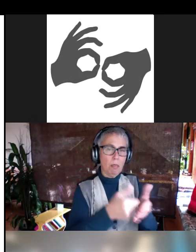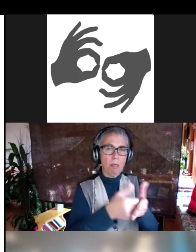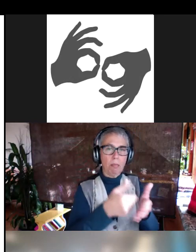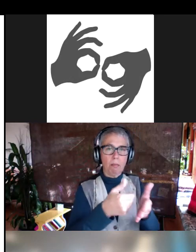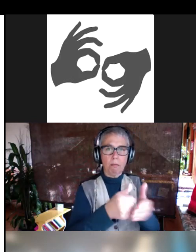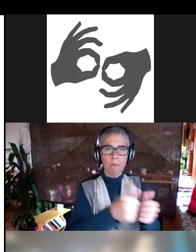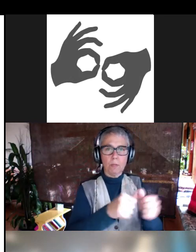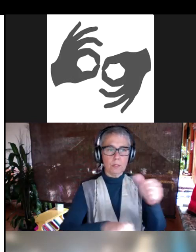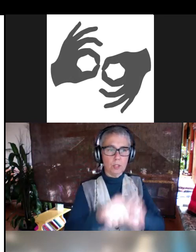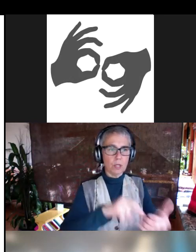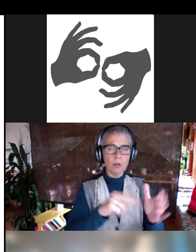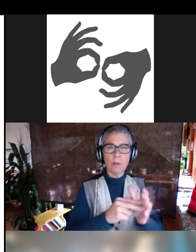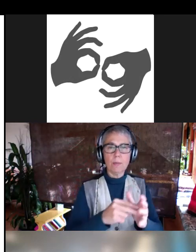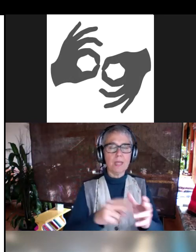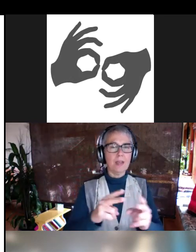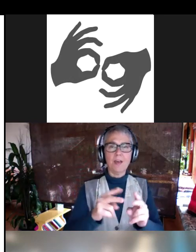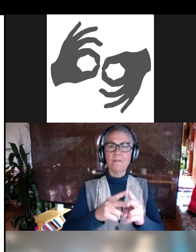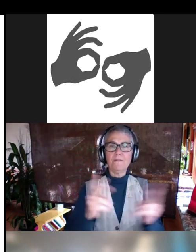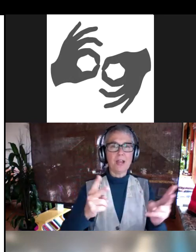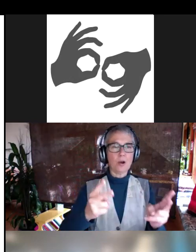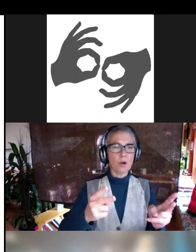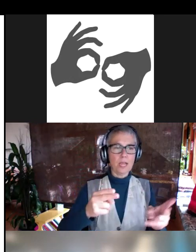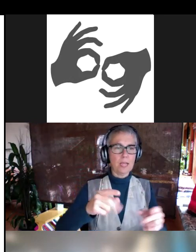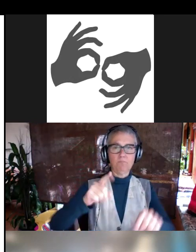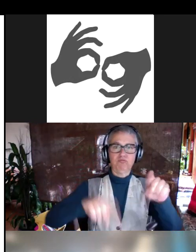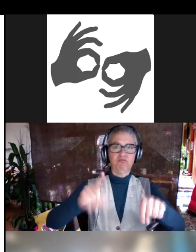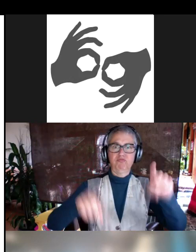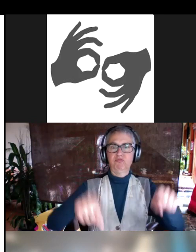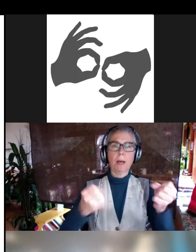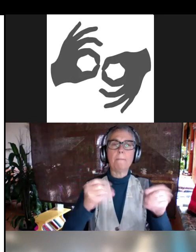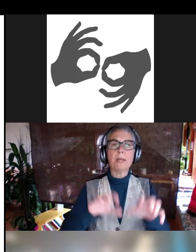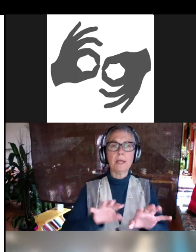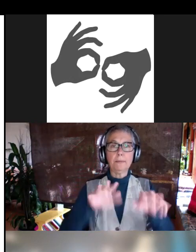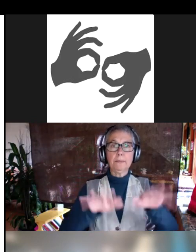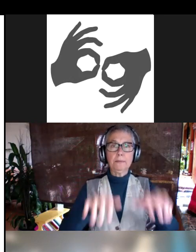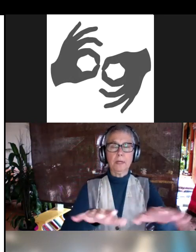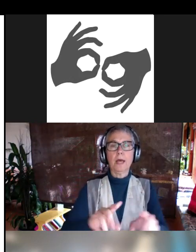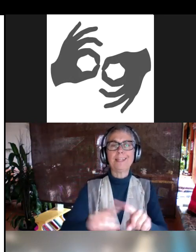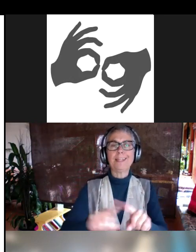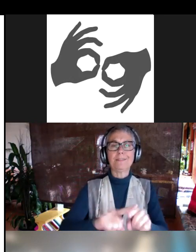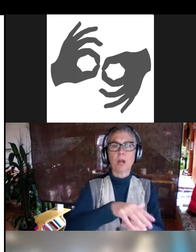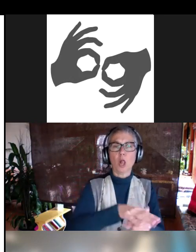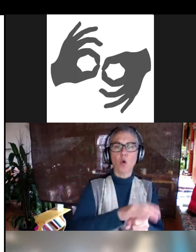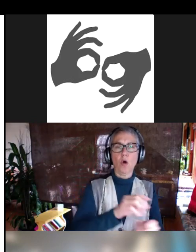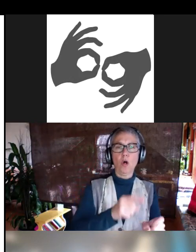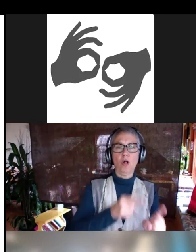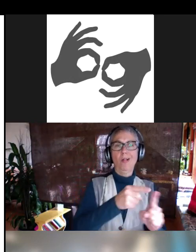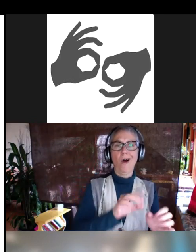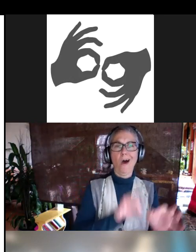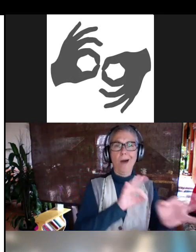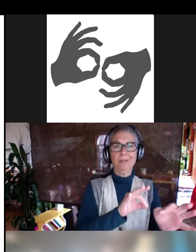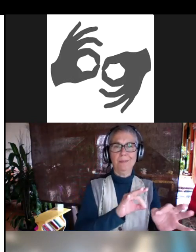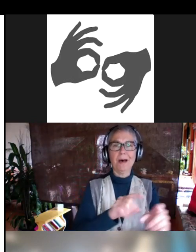have highly epistatic landscapes, so there are lots of local optima in this landscape. But we also have what I was talking about in the previous